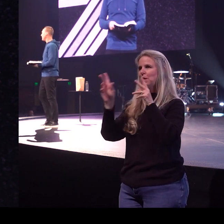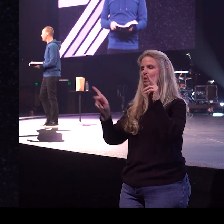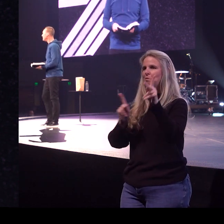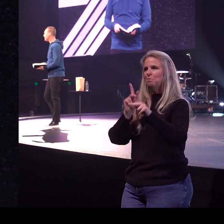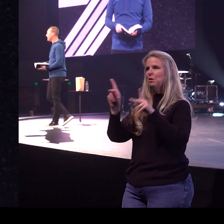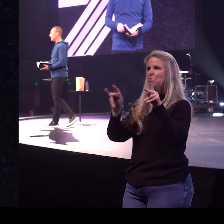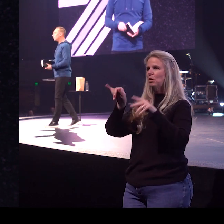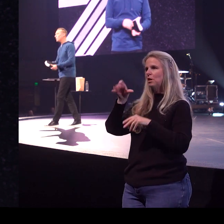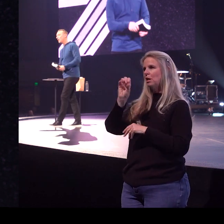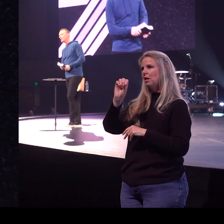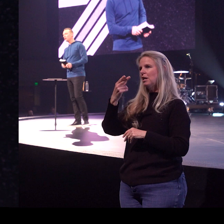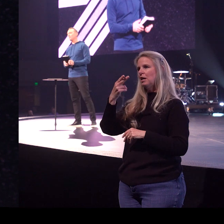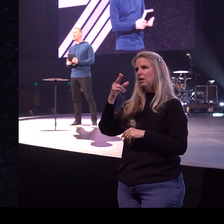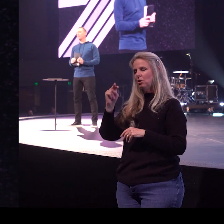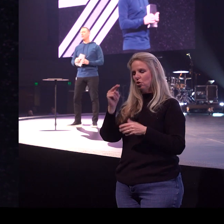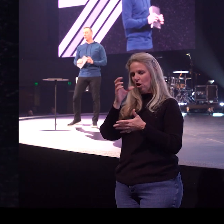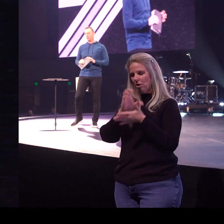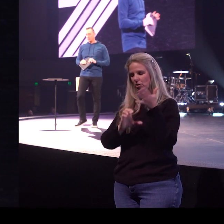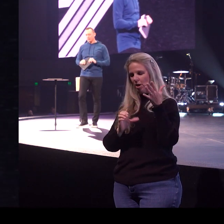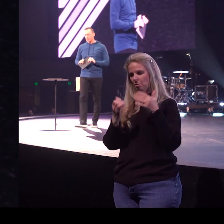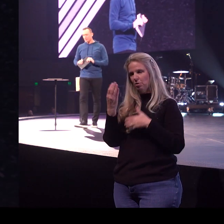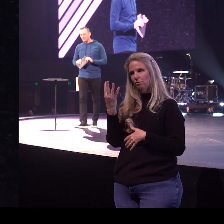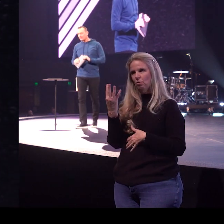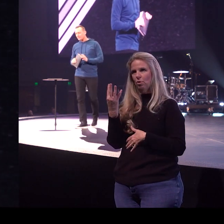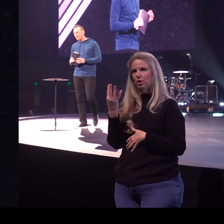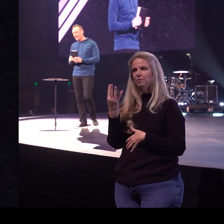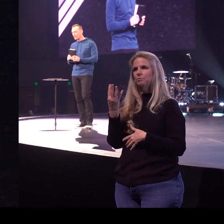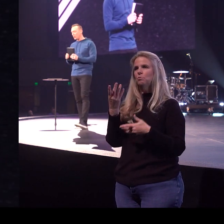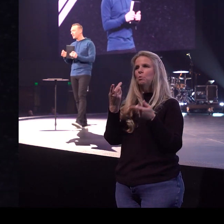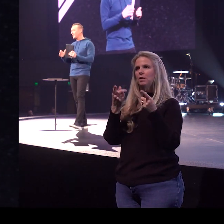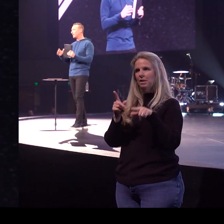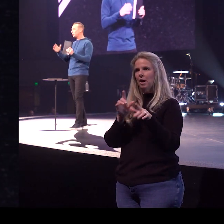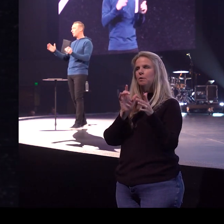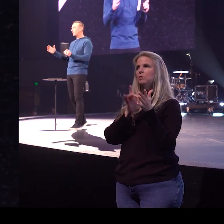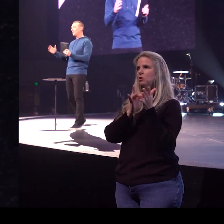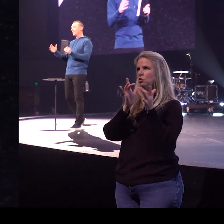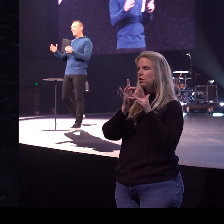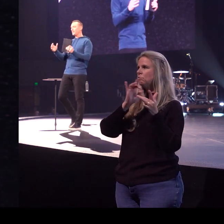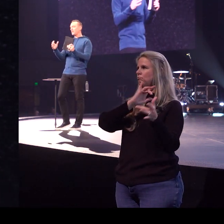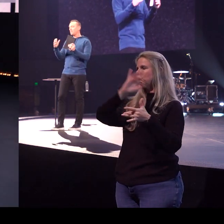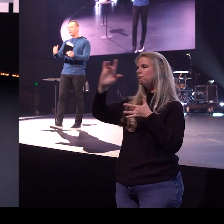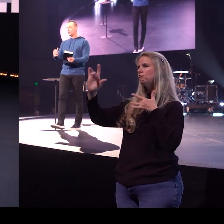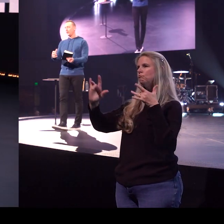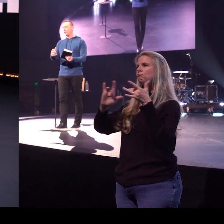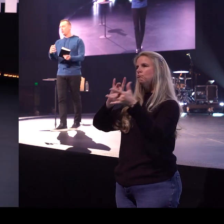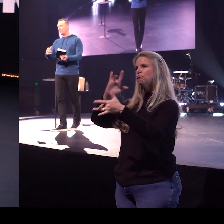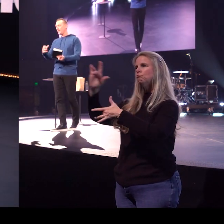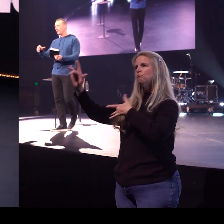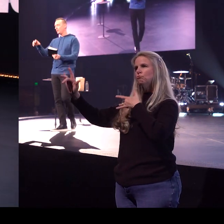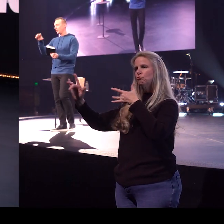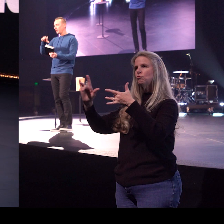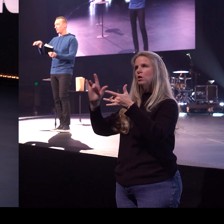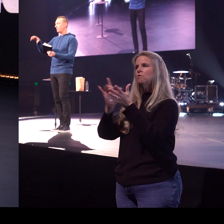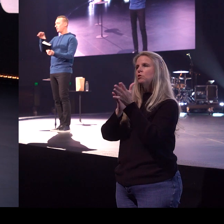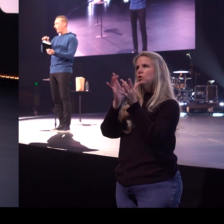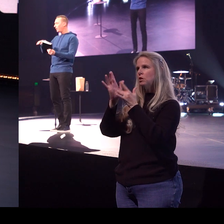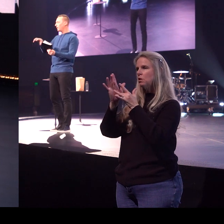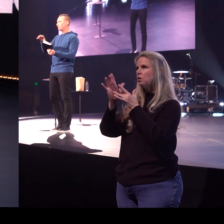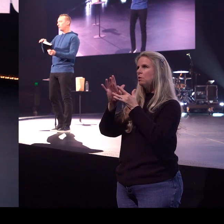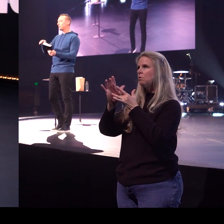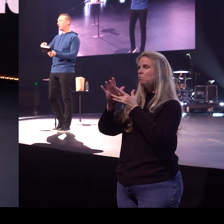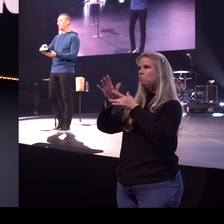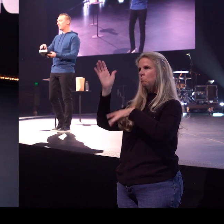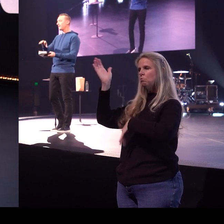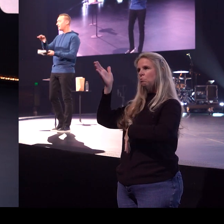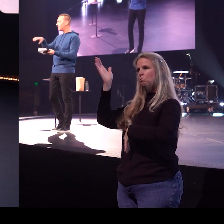want to turn there. And what's going on in John chapter 4 is Jesus is going to take a trip. He's been ministering in Judea, in the area